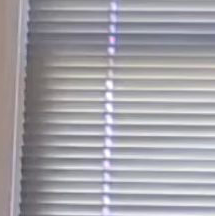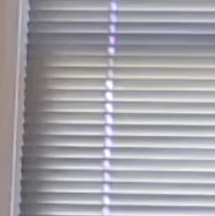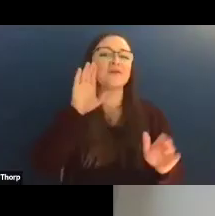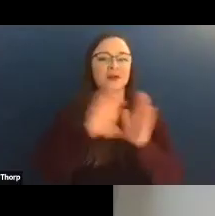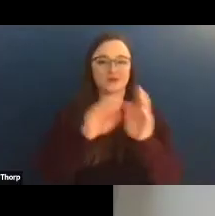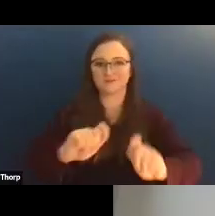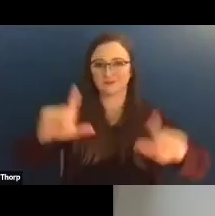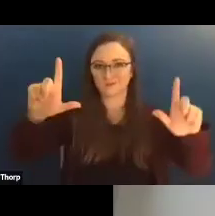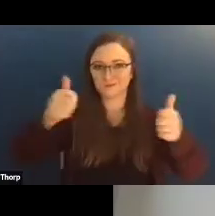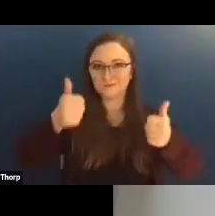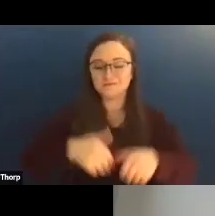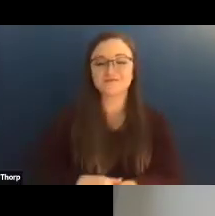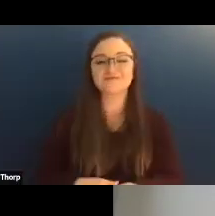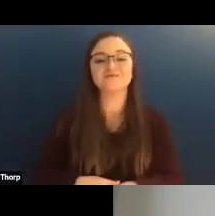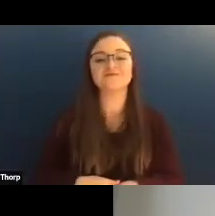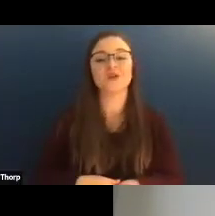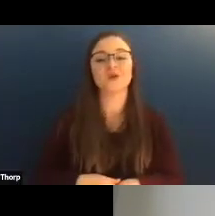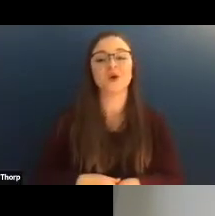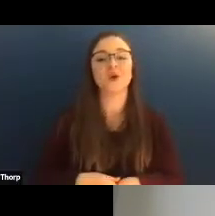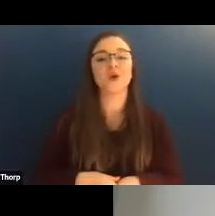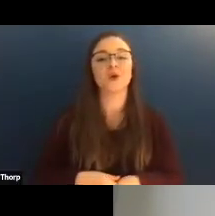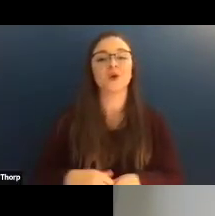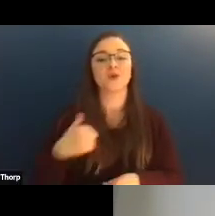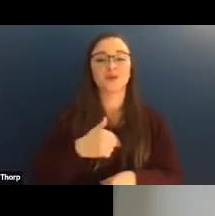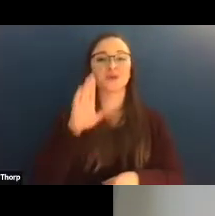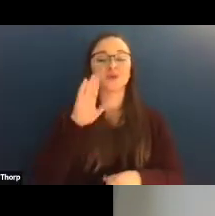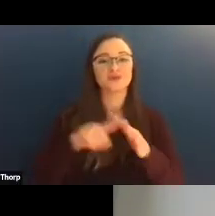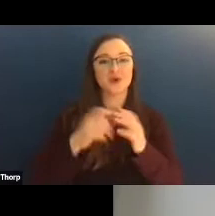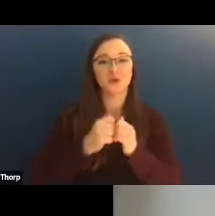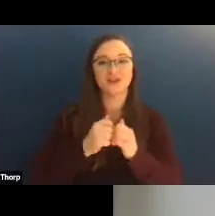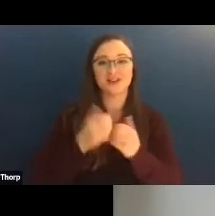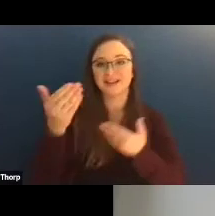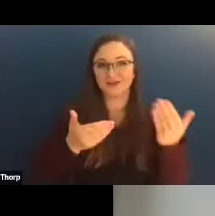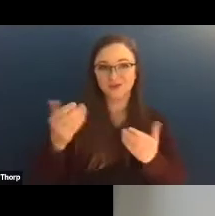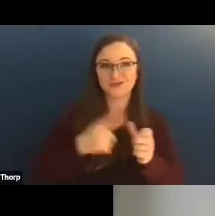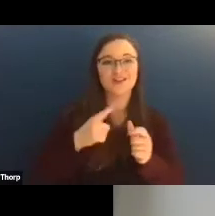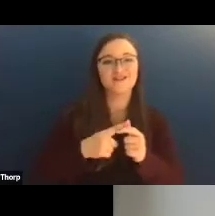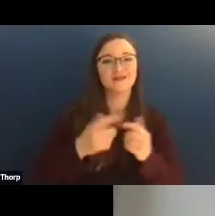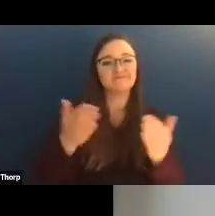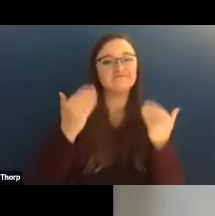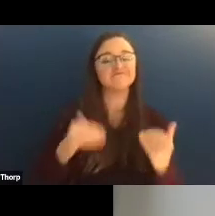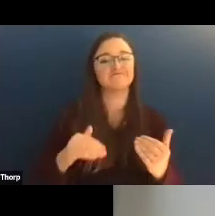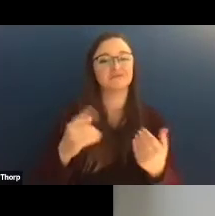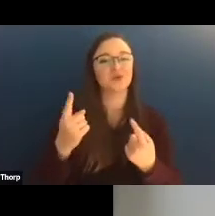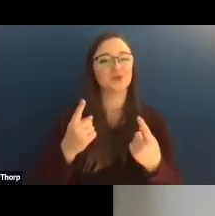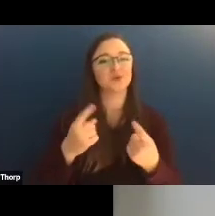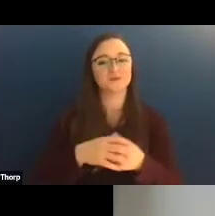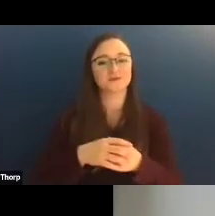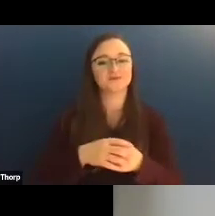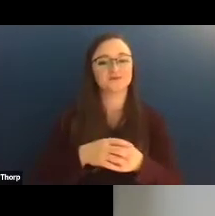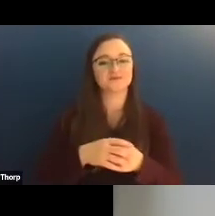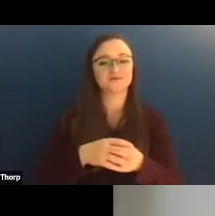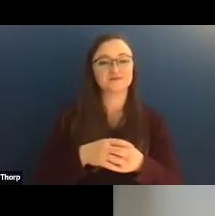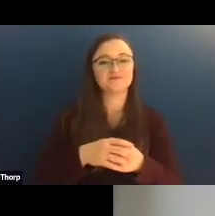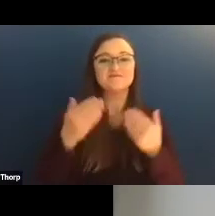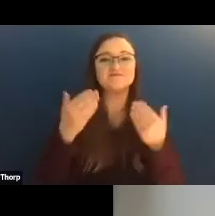you. Okay, so let's start with the introductions and then we'll go ahead with the questions. Can we start with you, Dr. Demisha